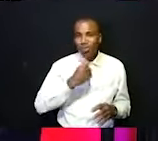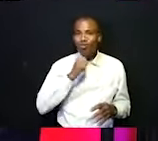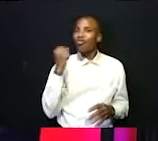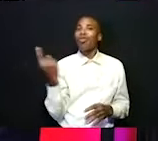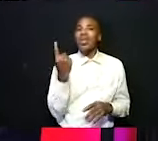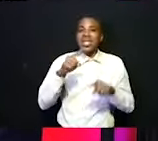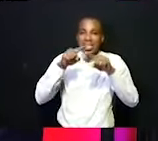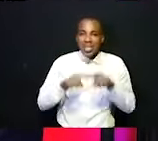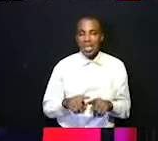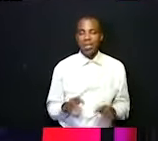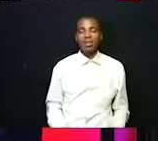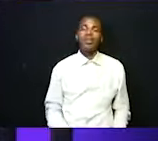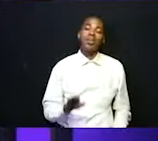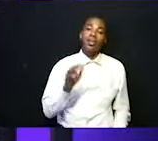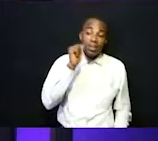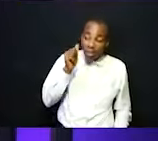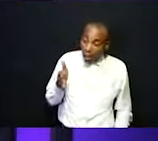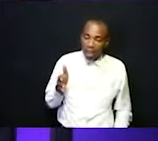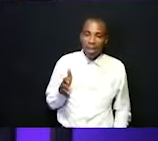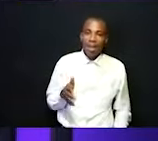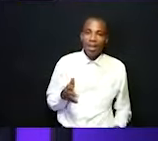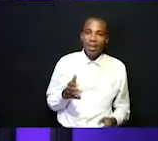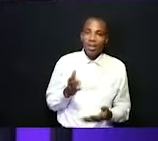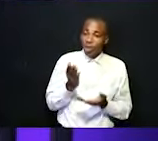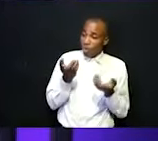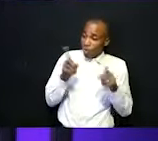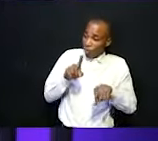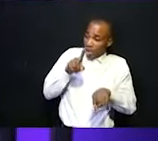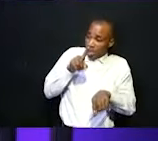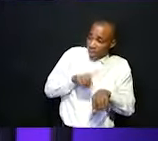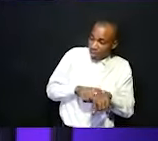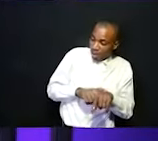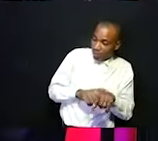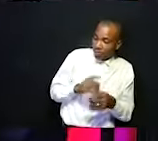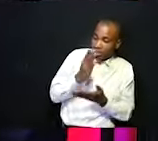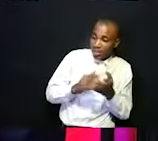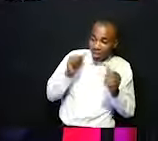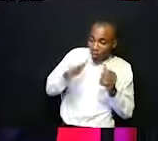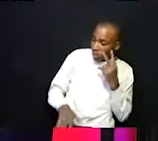there are some women, when you see them outside, see, this is a beautiful woman, but the husband does not like her.